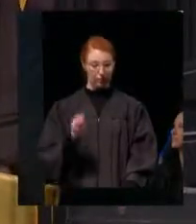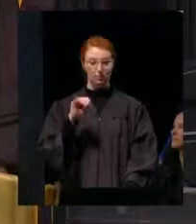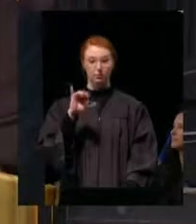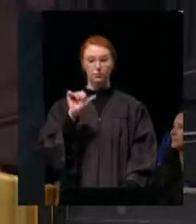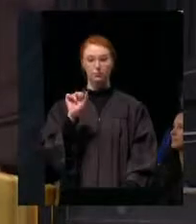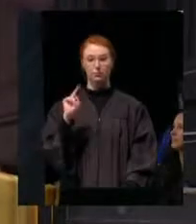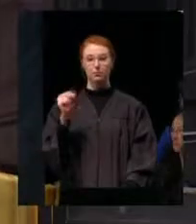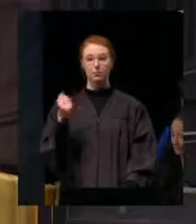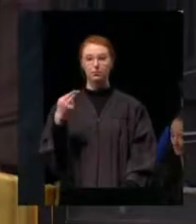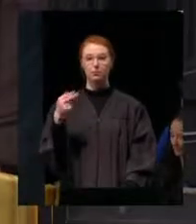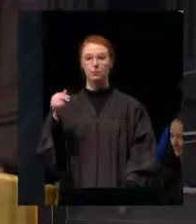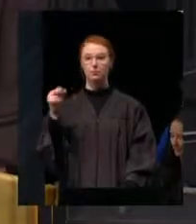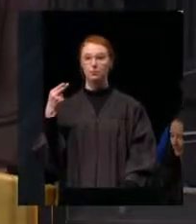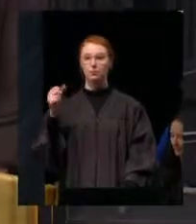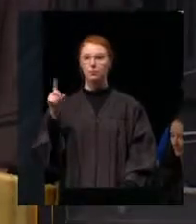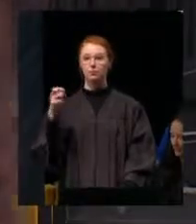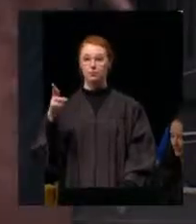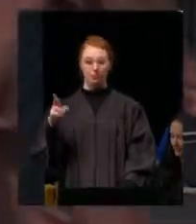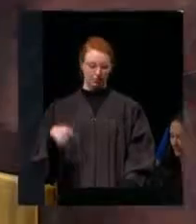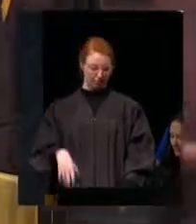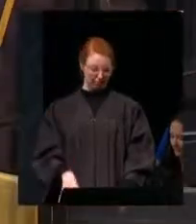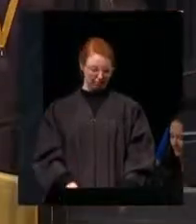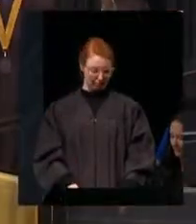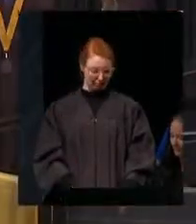Miana Hager.